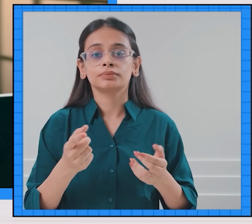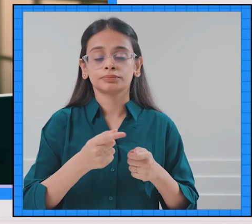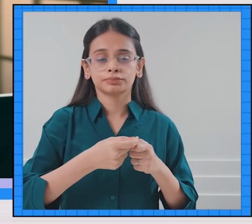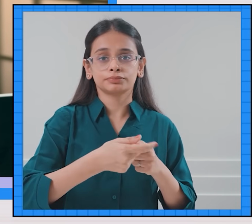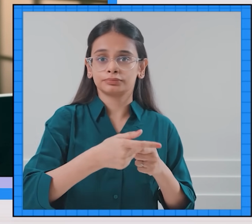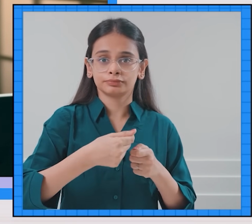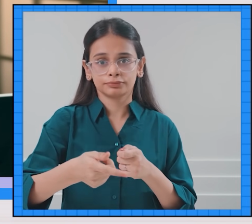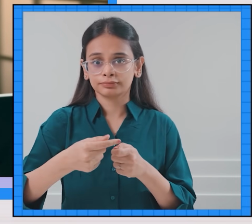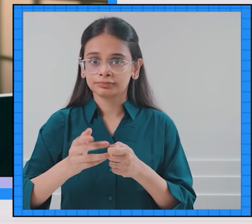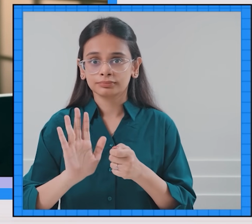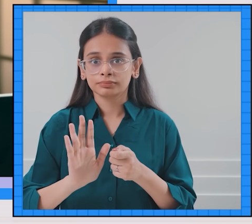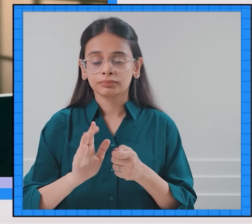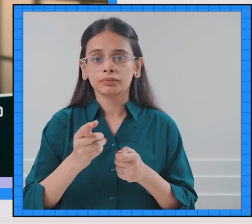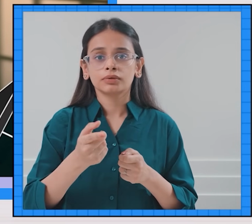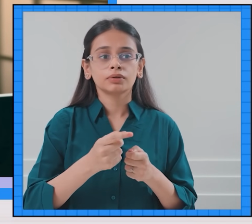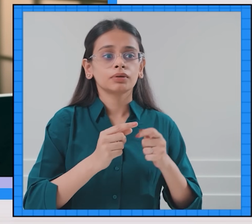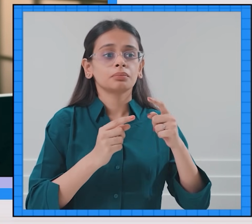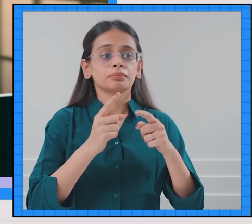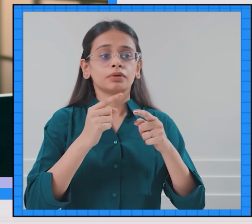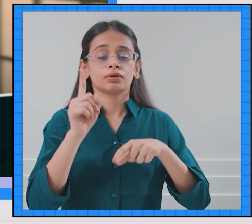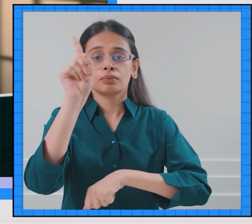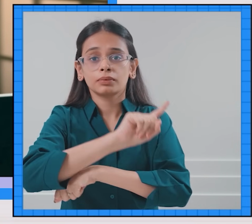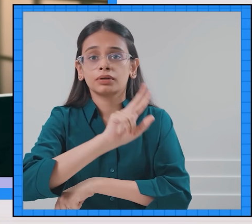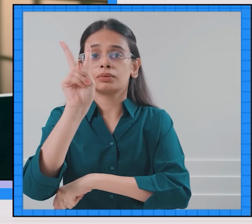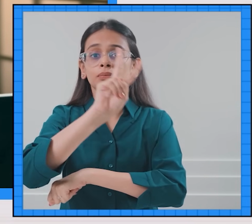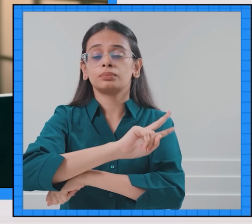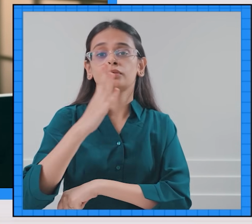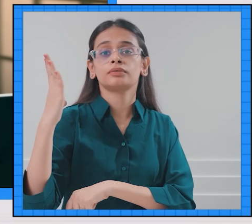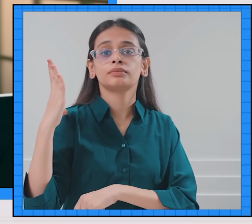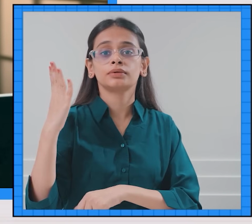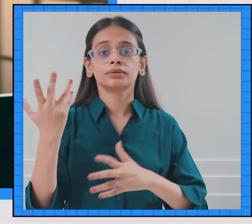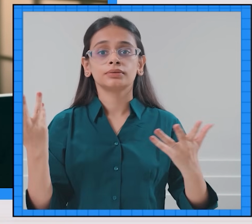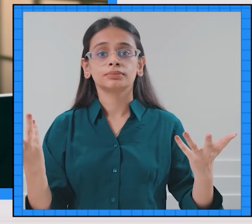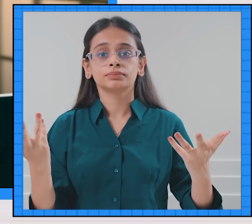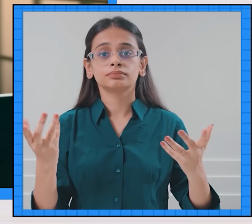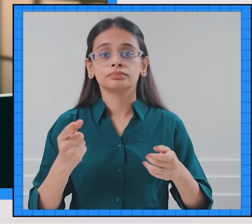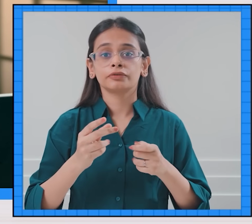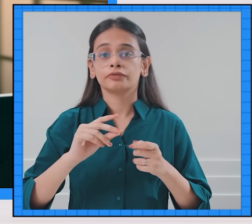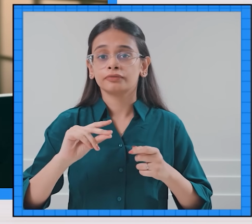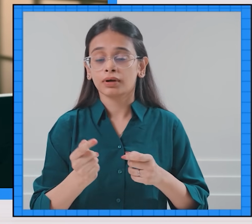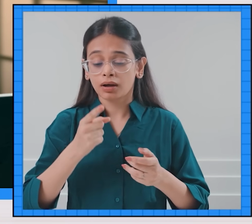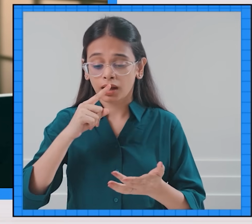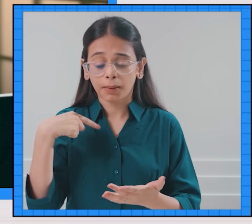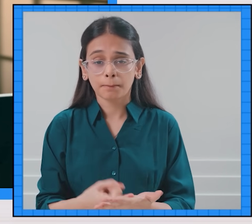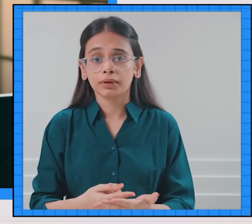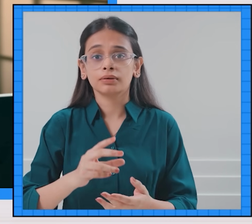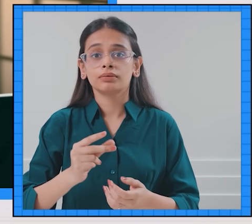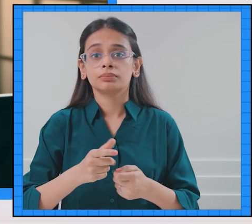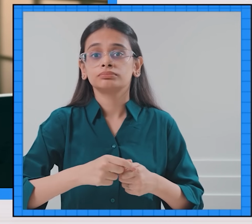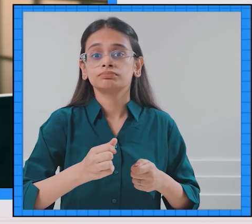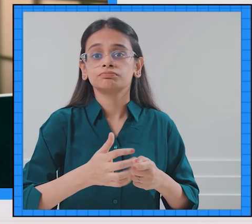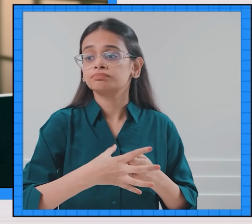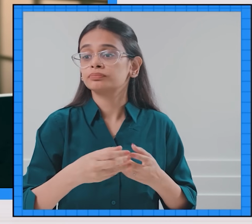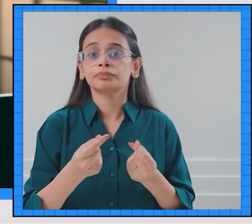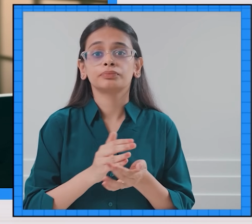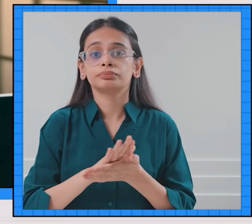very liquid, still needs T+1 day for full settlement, which means that you may not have access to your funds immediately and there could be